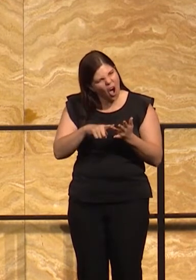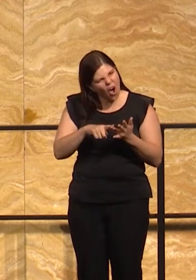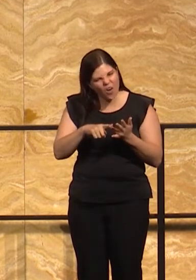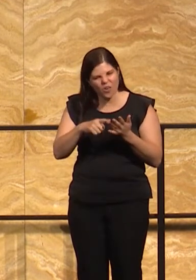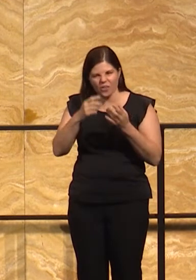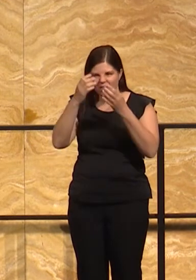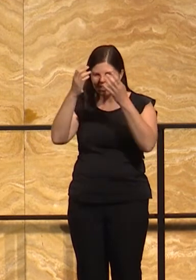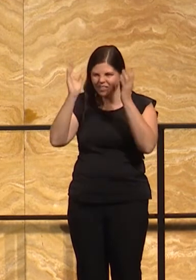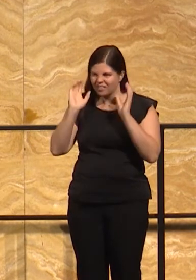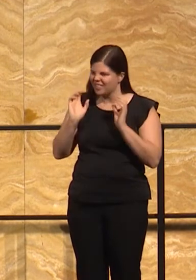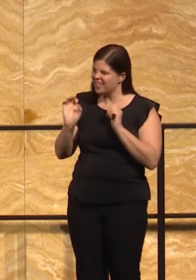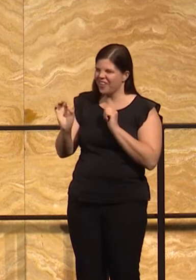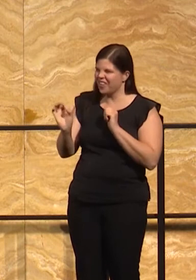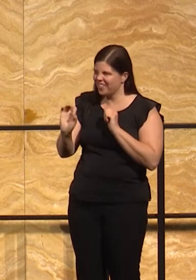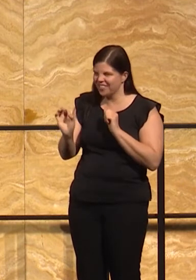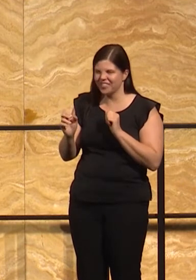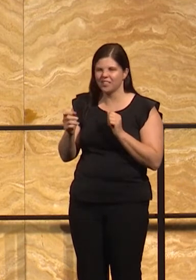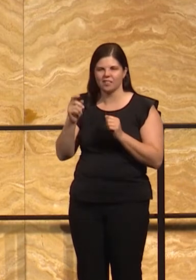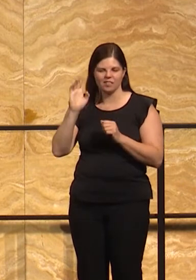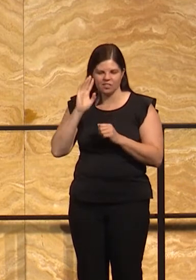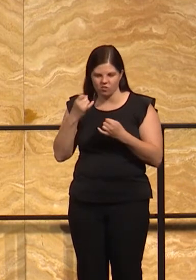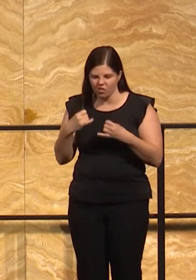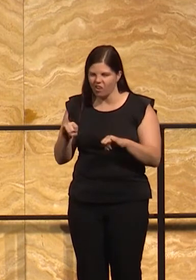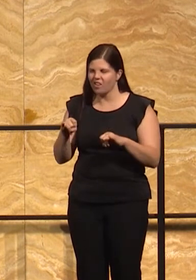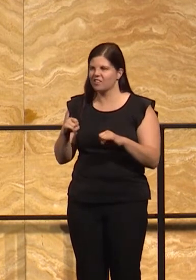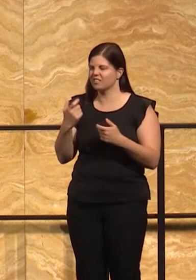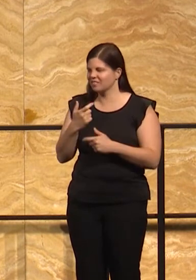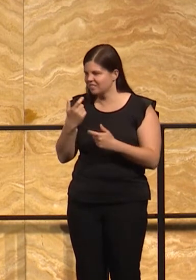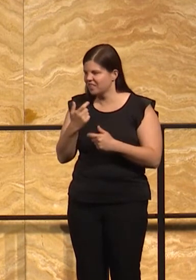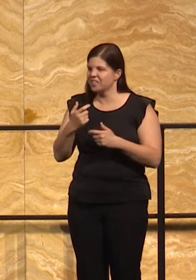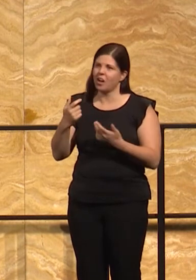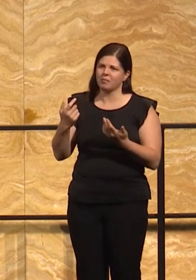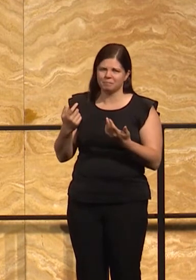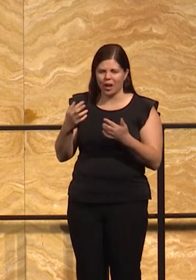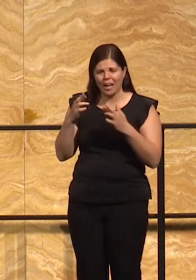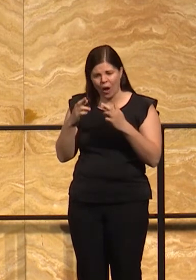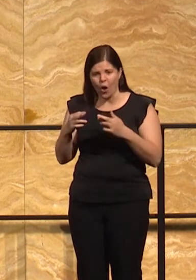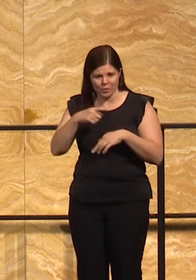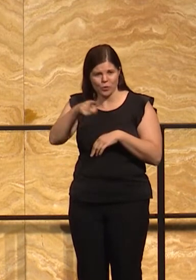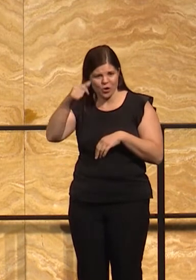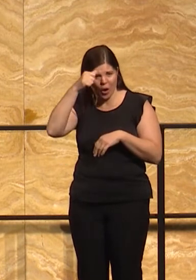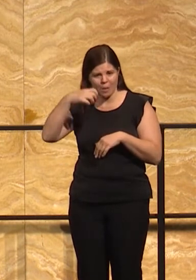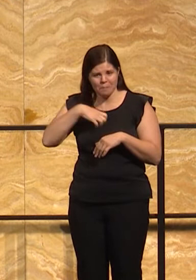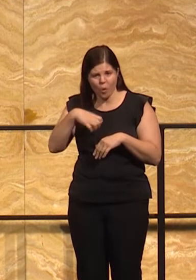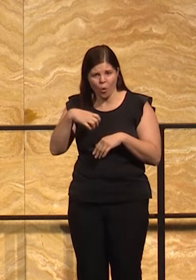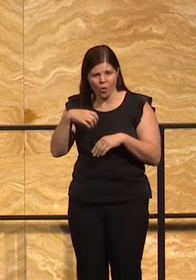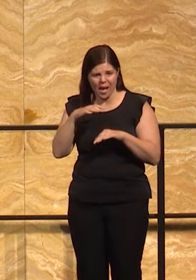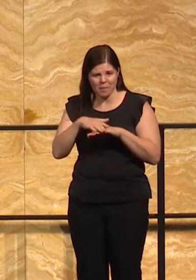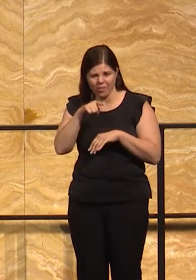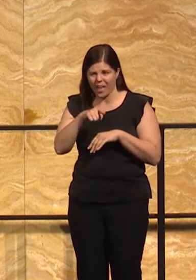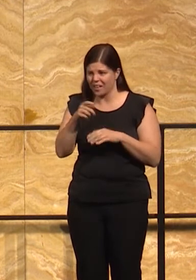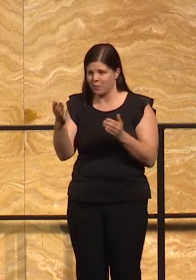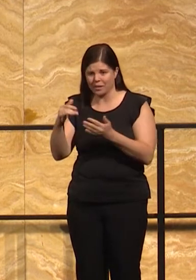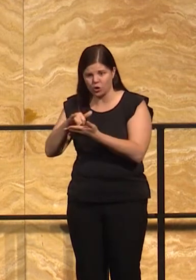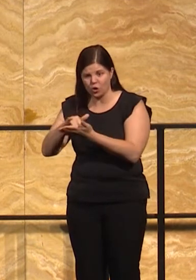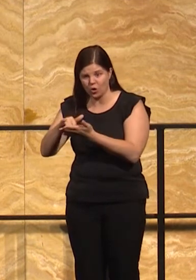and go. So I hope that you know more about Western Sahara than you people in New York knew